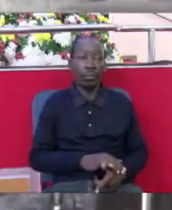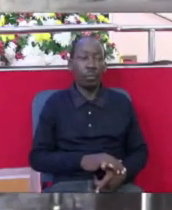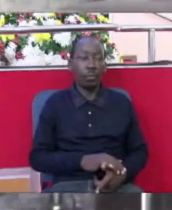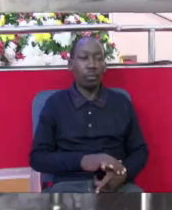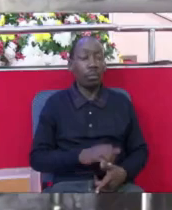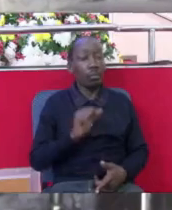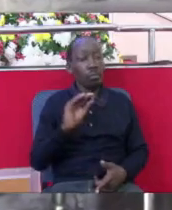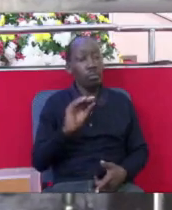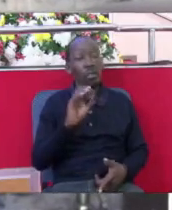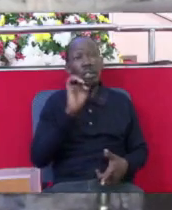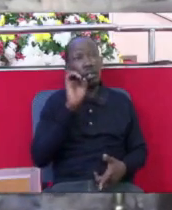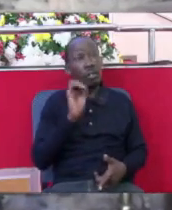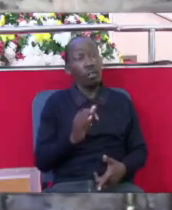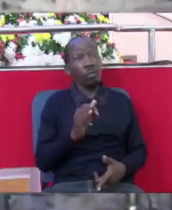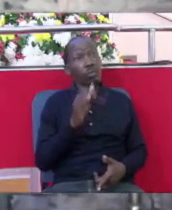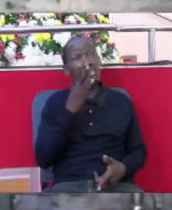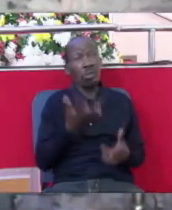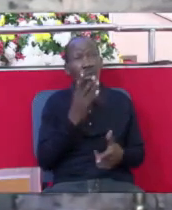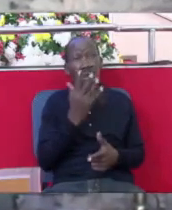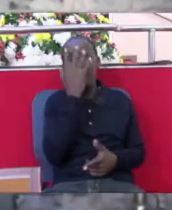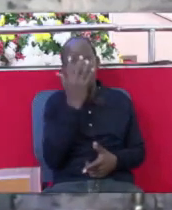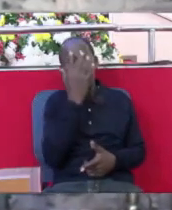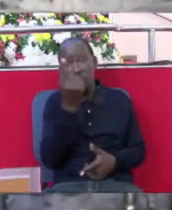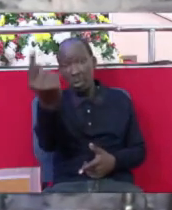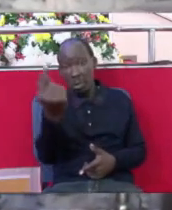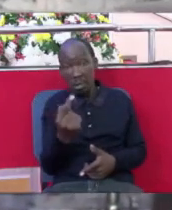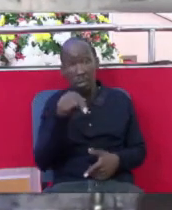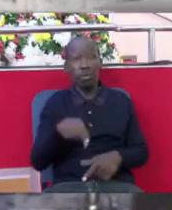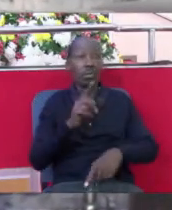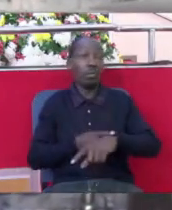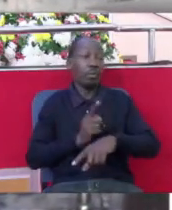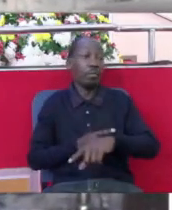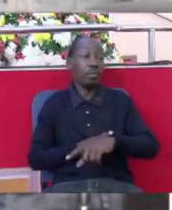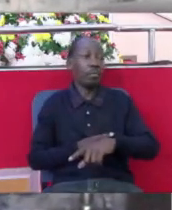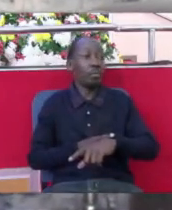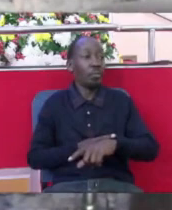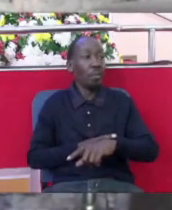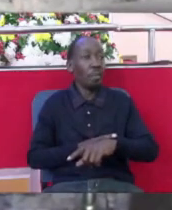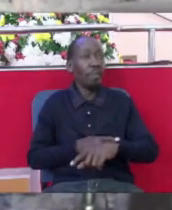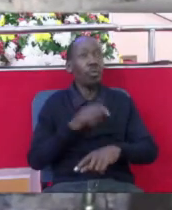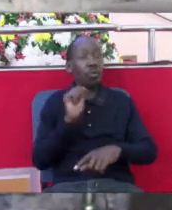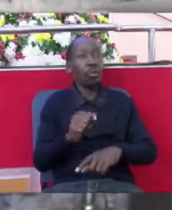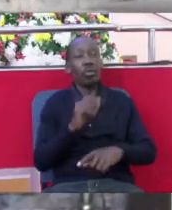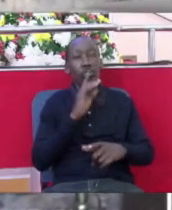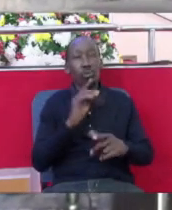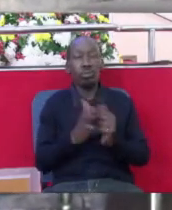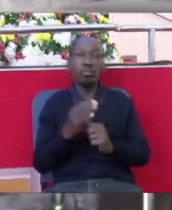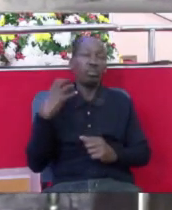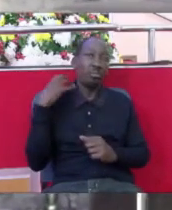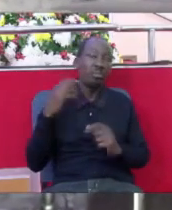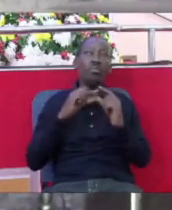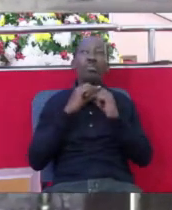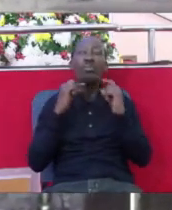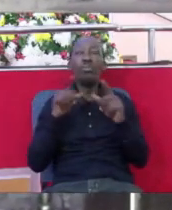So even if you are not, if maybe you are shy to come at this particular time, kama mwogopa kukuja wakati huu, you can talk to the leaders, the pastors, and even